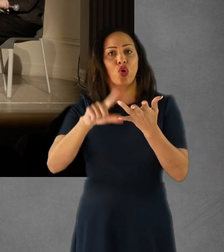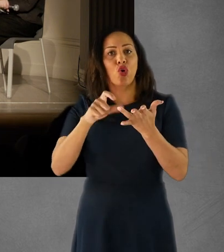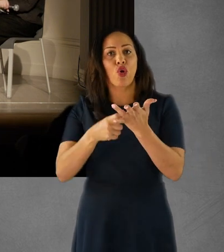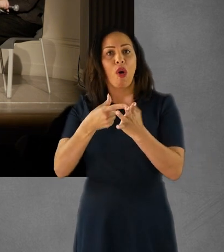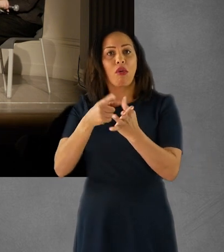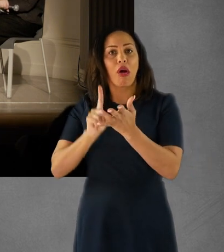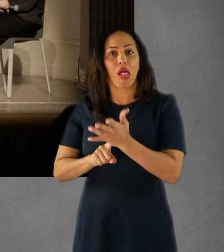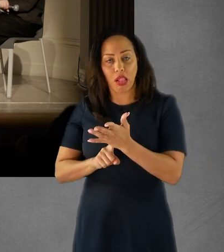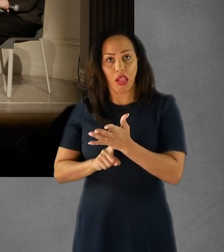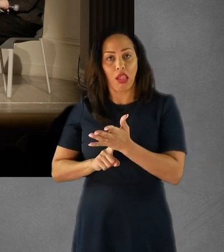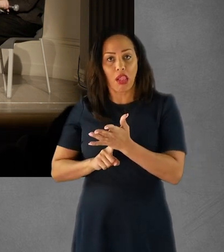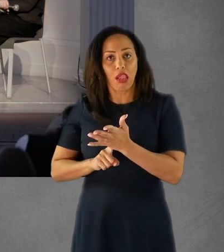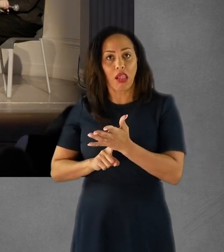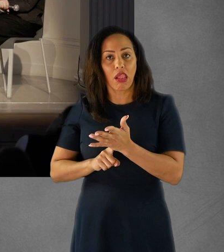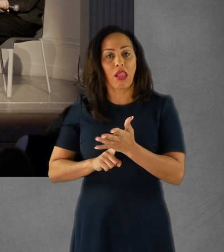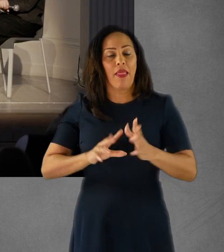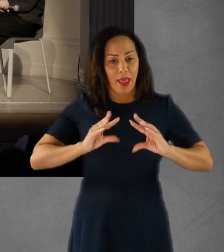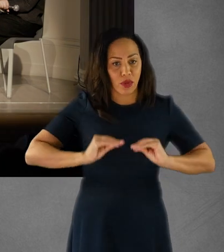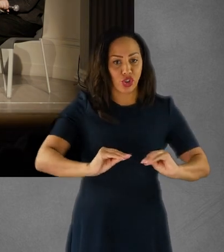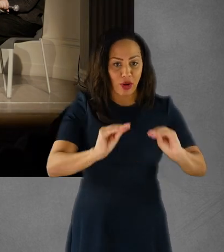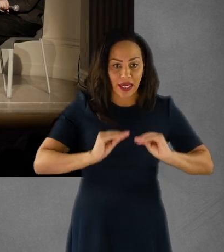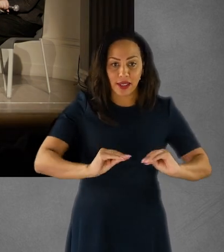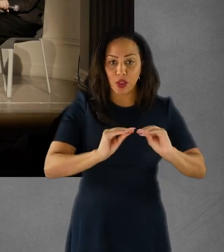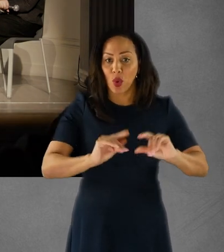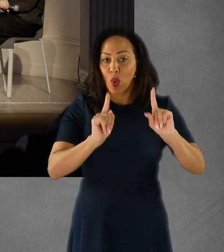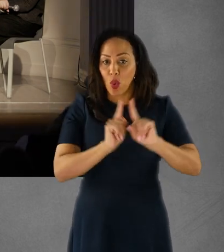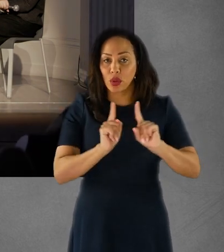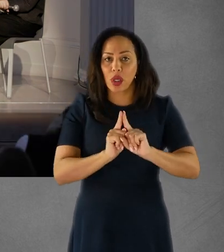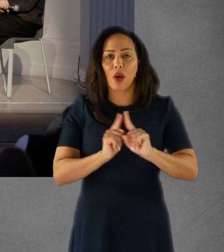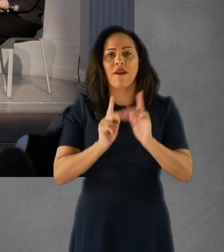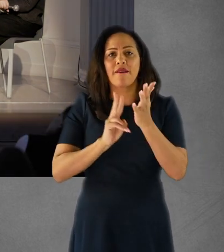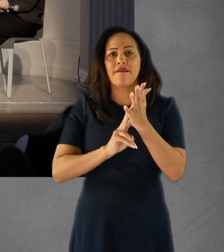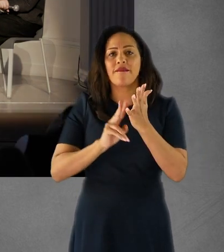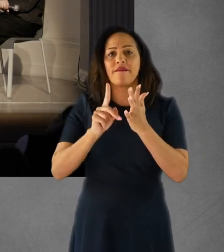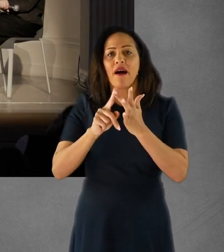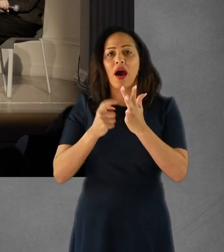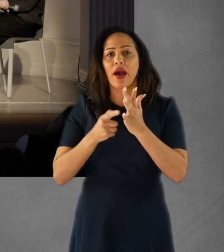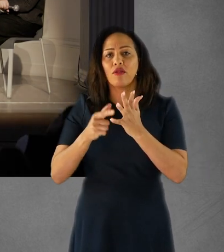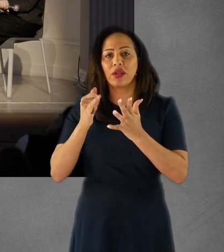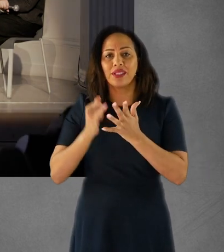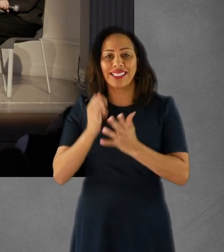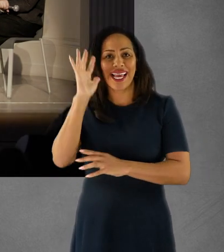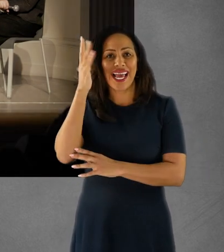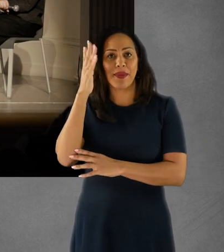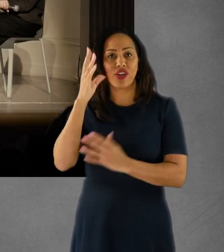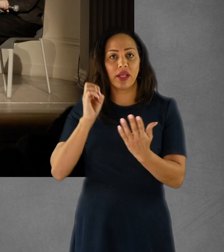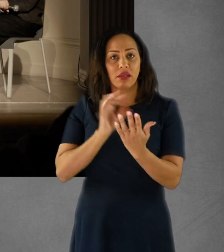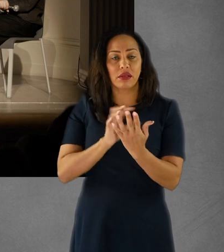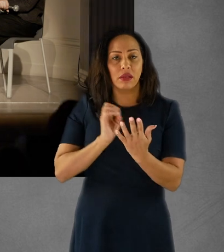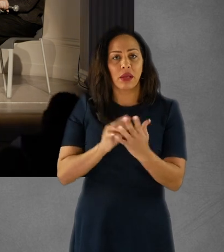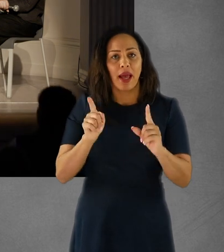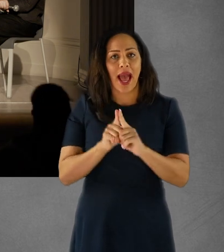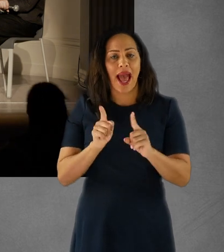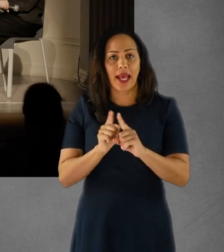of a virus, but also images of meteorite impacts on Mars and on the moon, sort of landing sites, I guess.